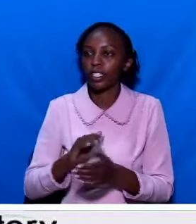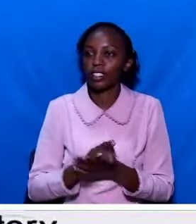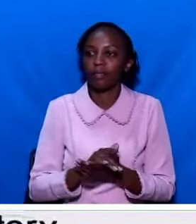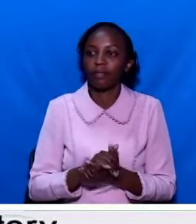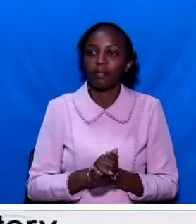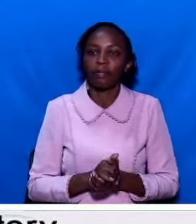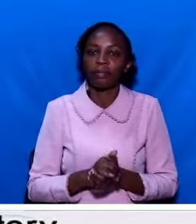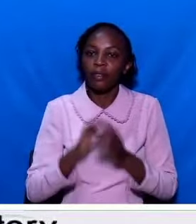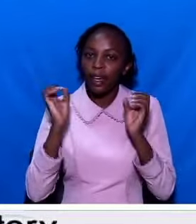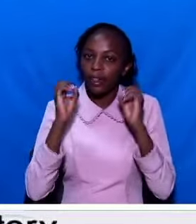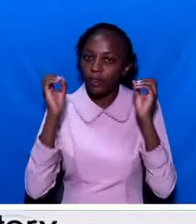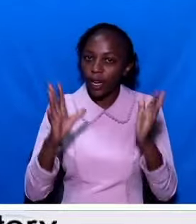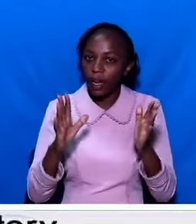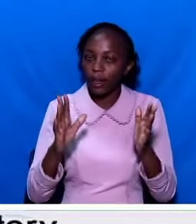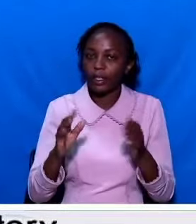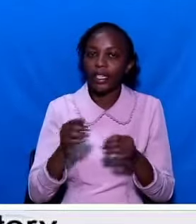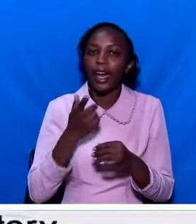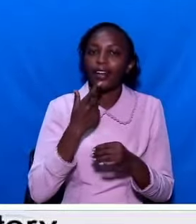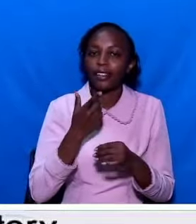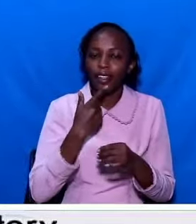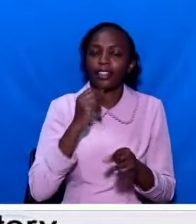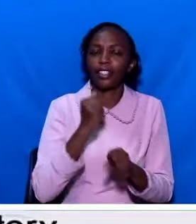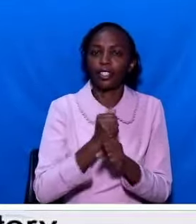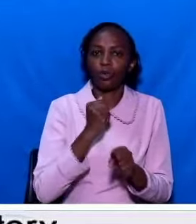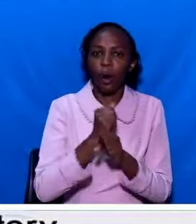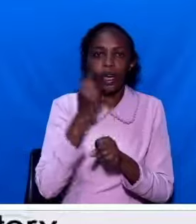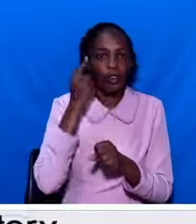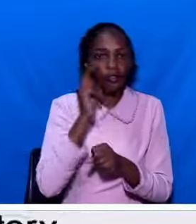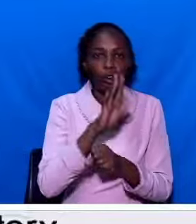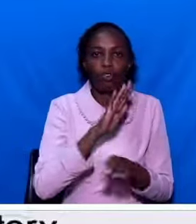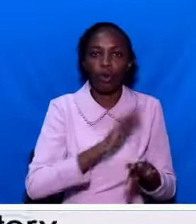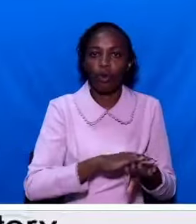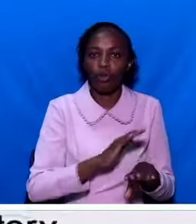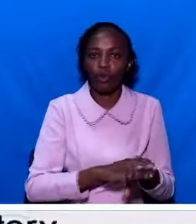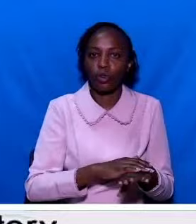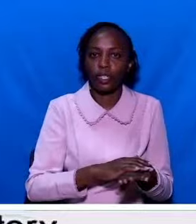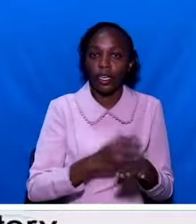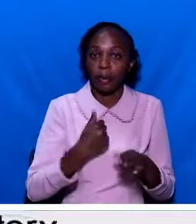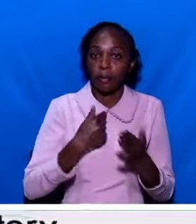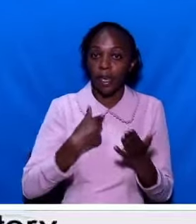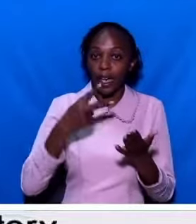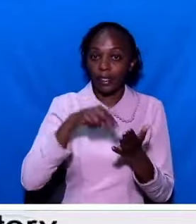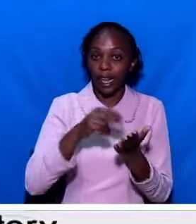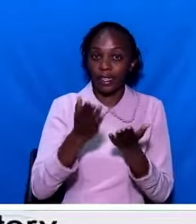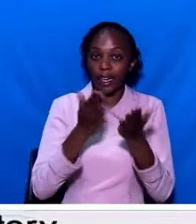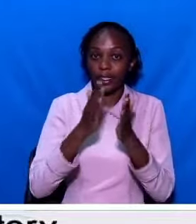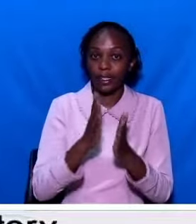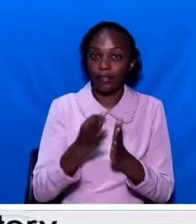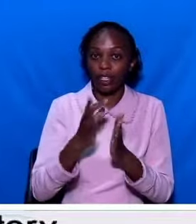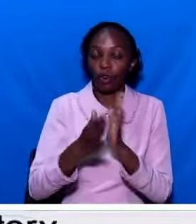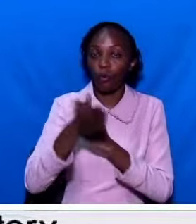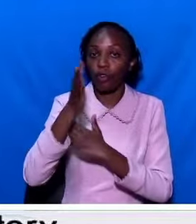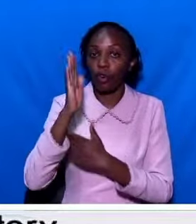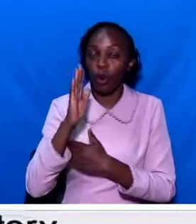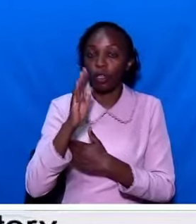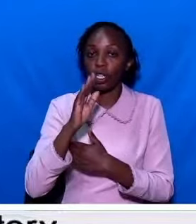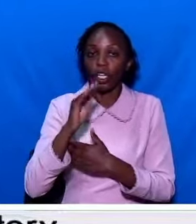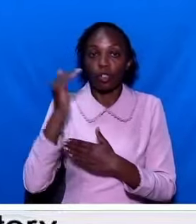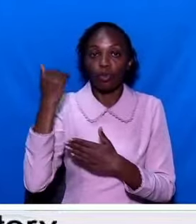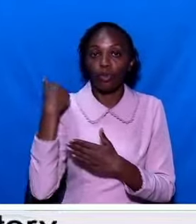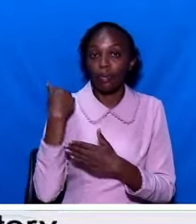Hallelujah. I said it is working for your good. You know, I stand here as a servant of God to remind you that it is working for your